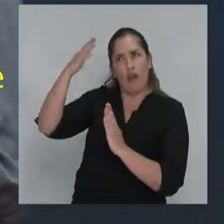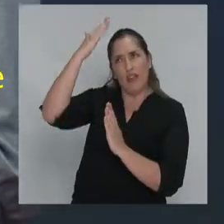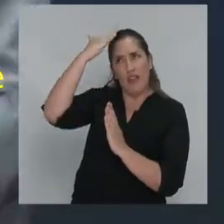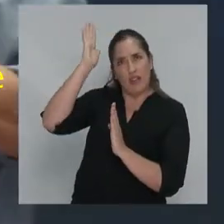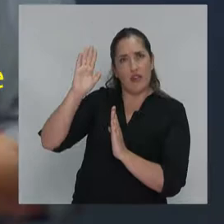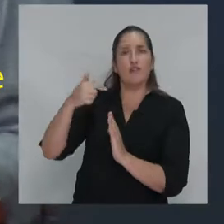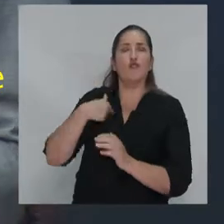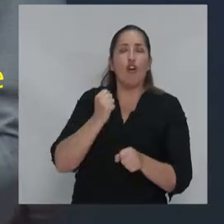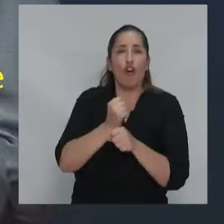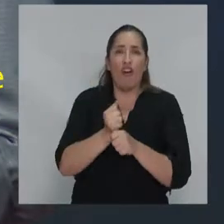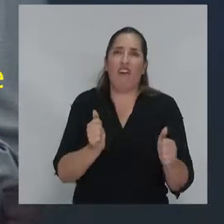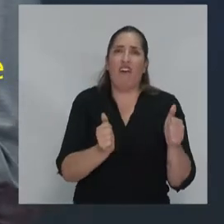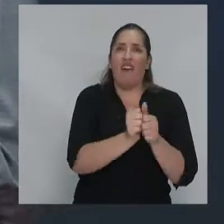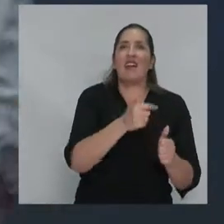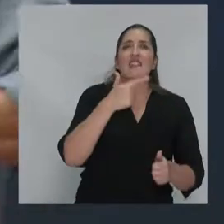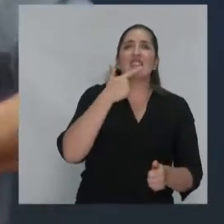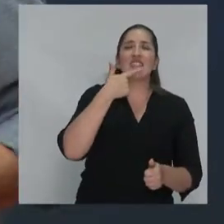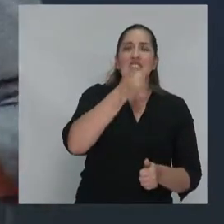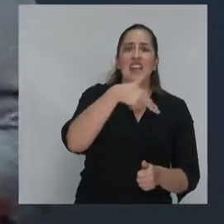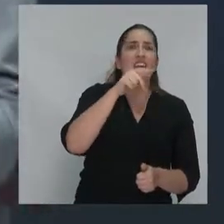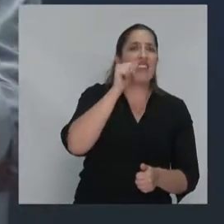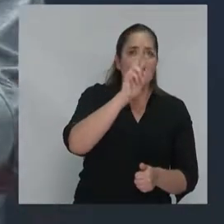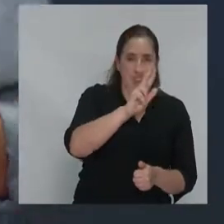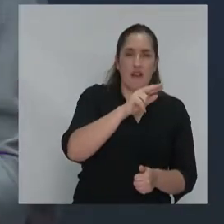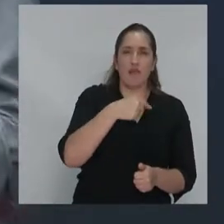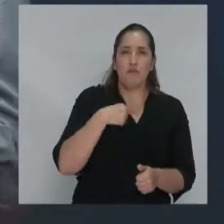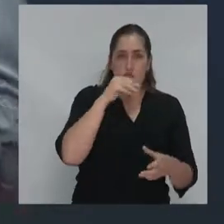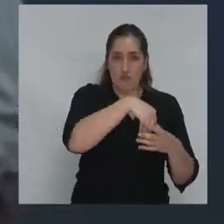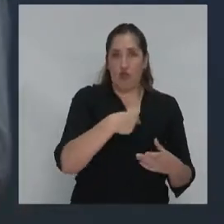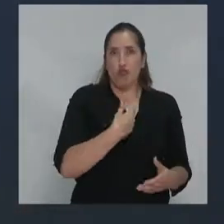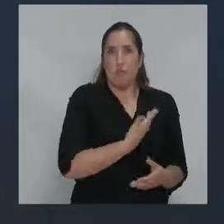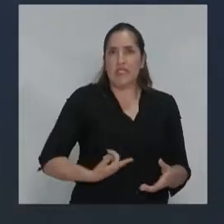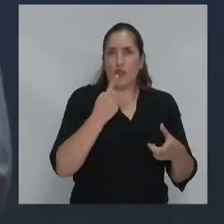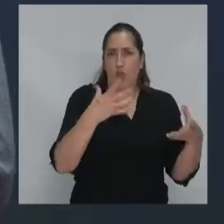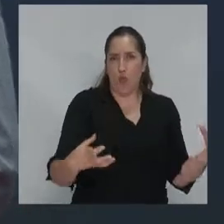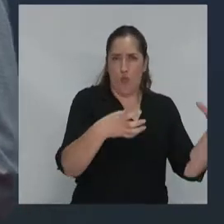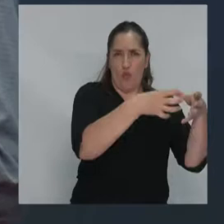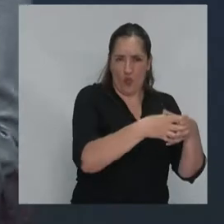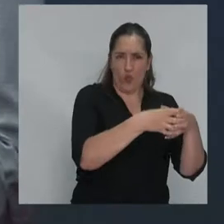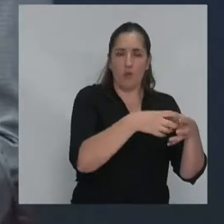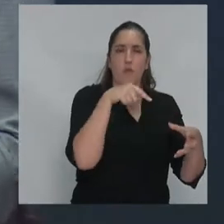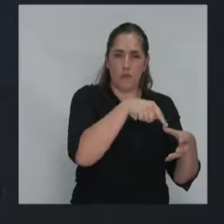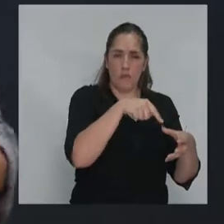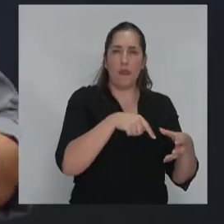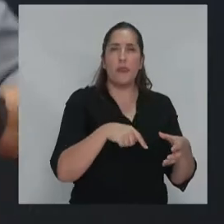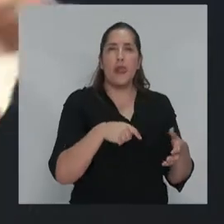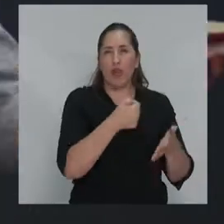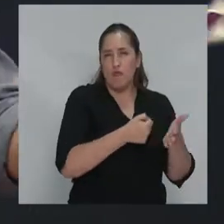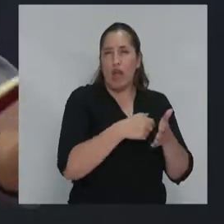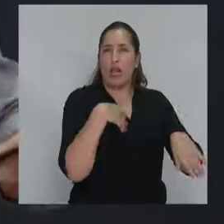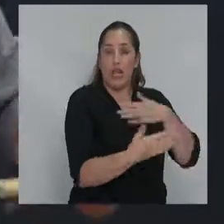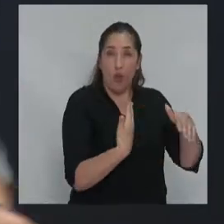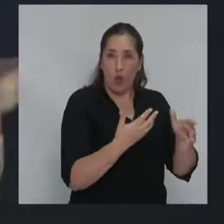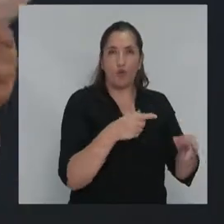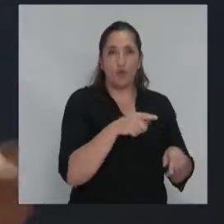the last three years. Our revolution, which I chair, is directly from the groups from that election, saying that it's not enough to have a